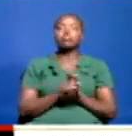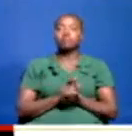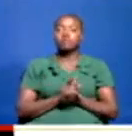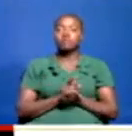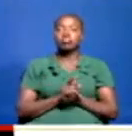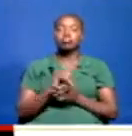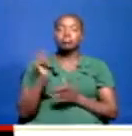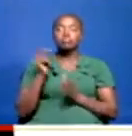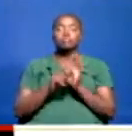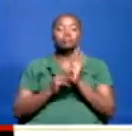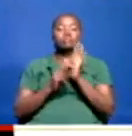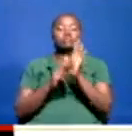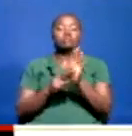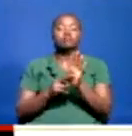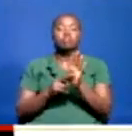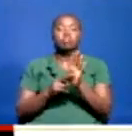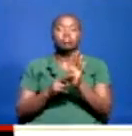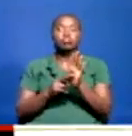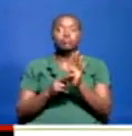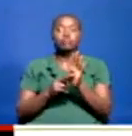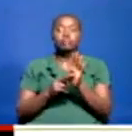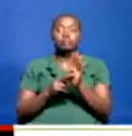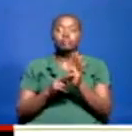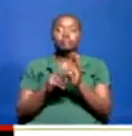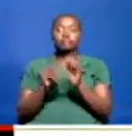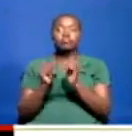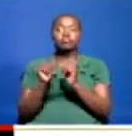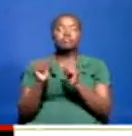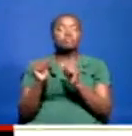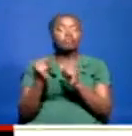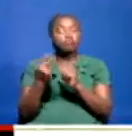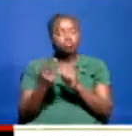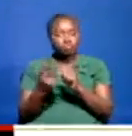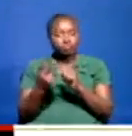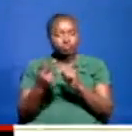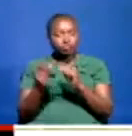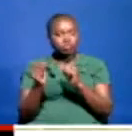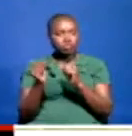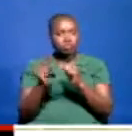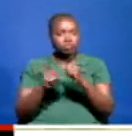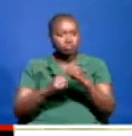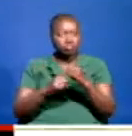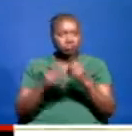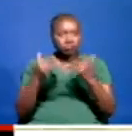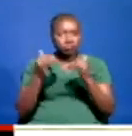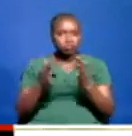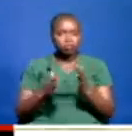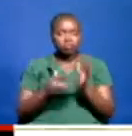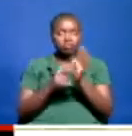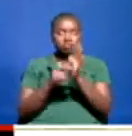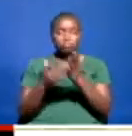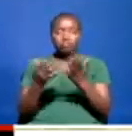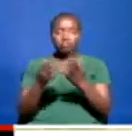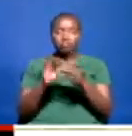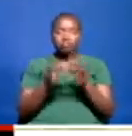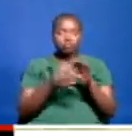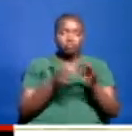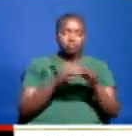be represented by a total of 16 players in the continental showpiece, which will also be used by exponents to earn Olympic qualification points.